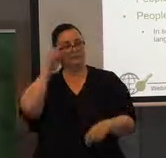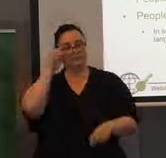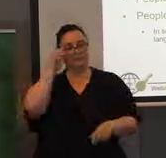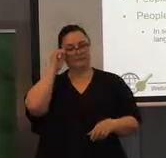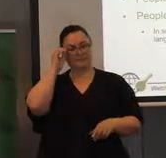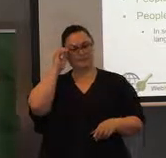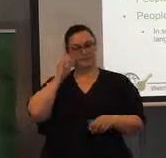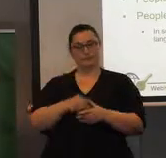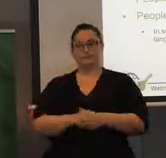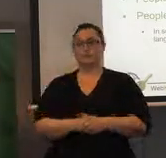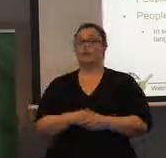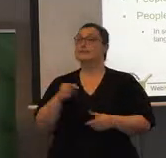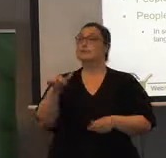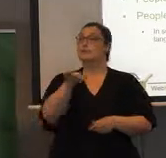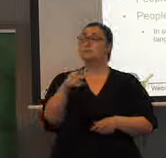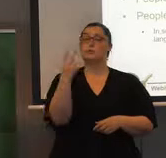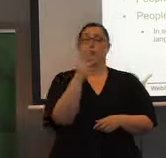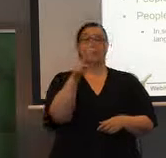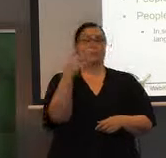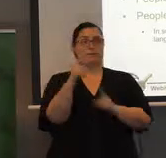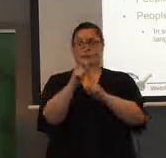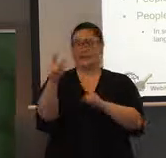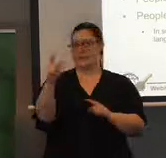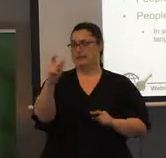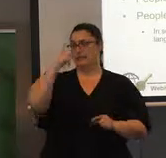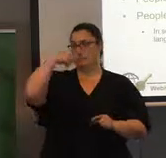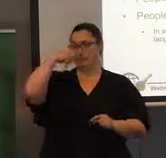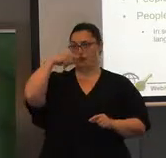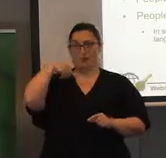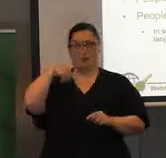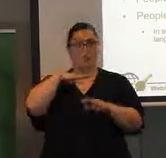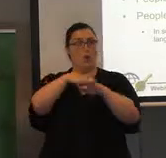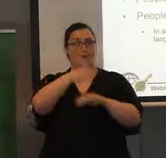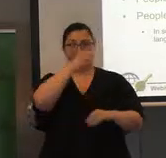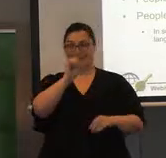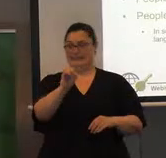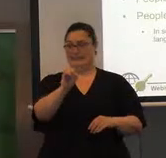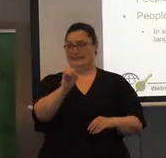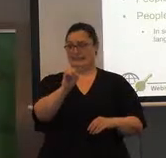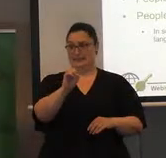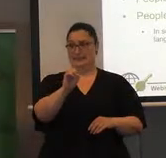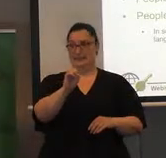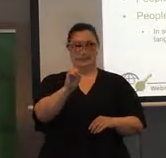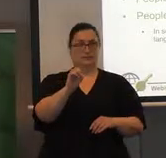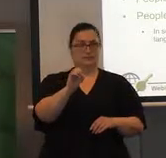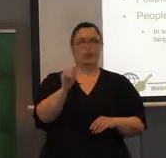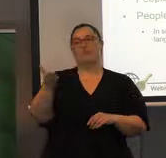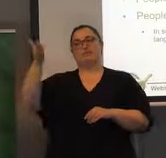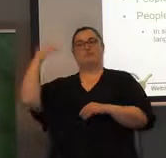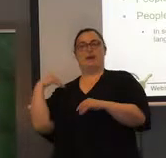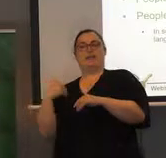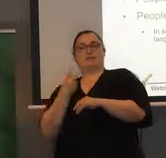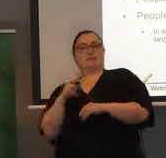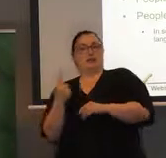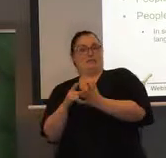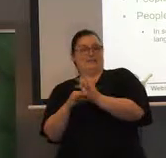In some areas, approximately 12.5% of the population are over the age of 60, based on this previous